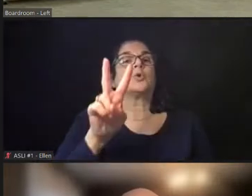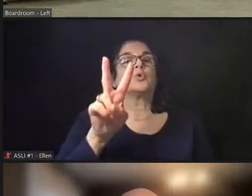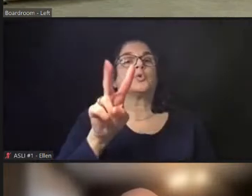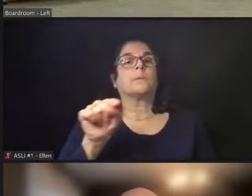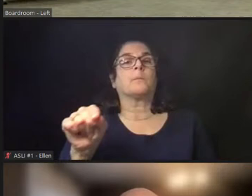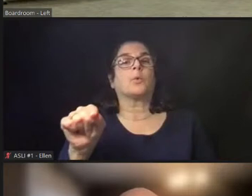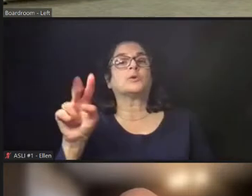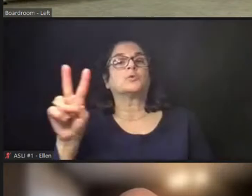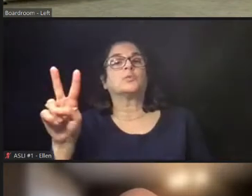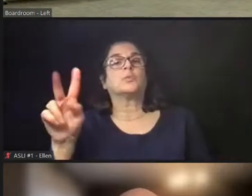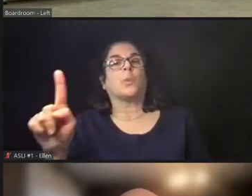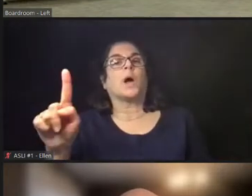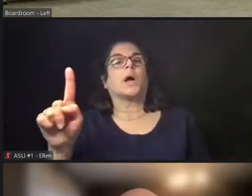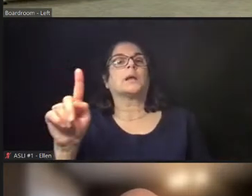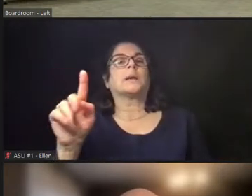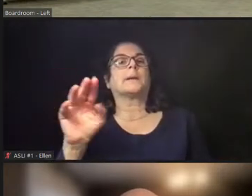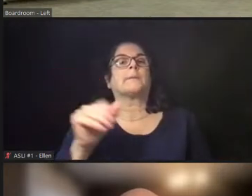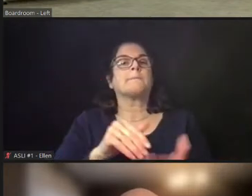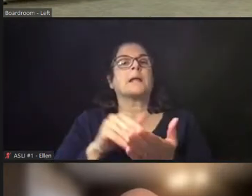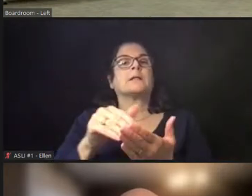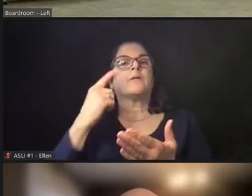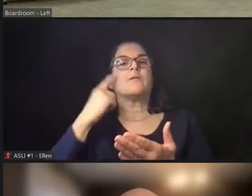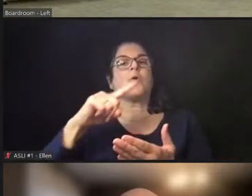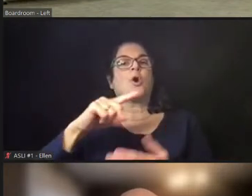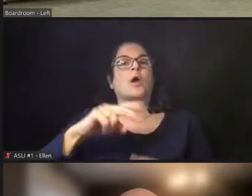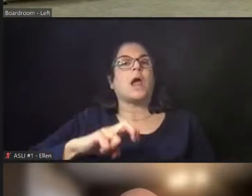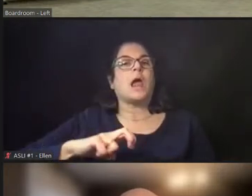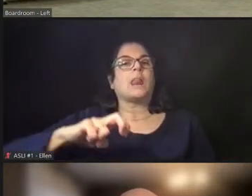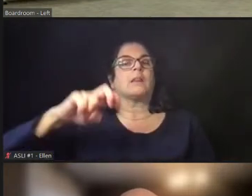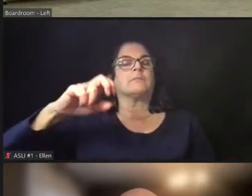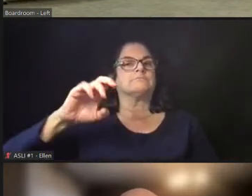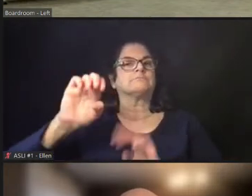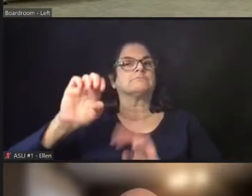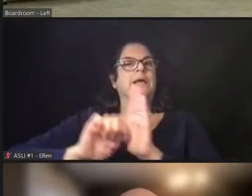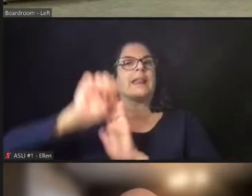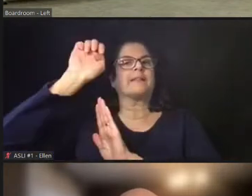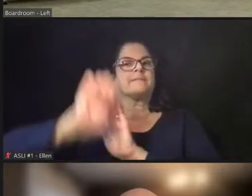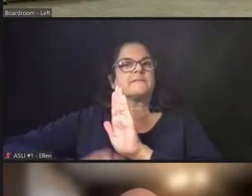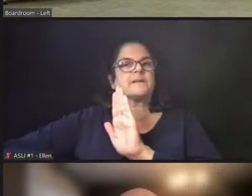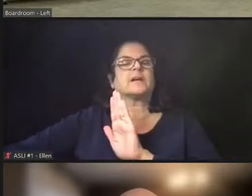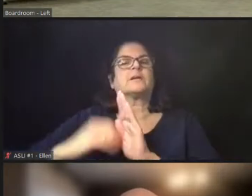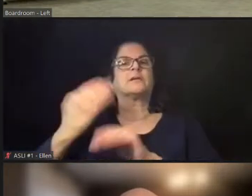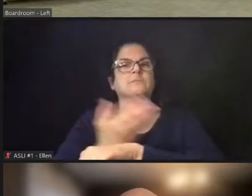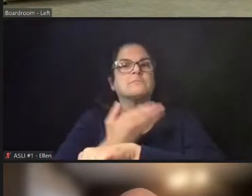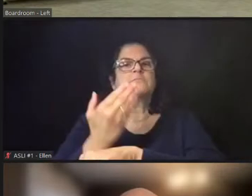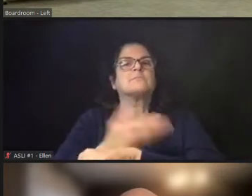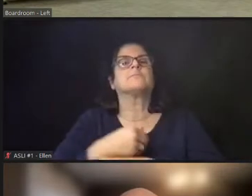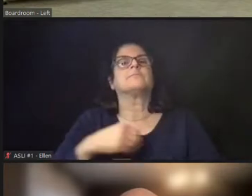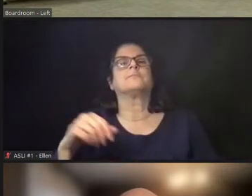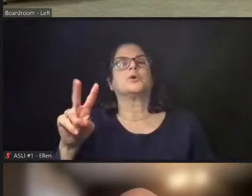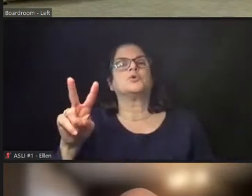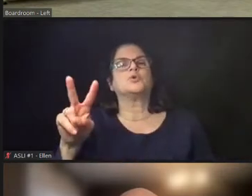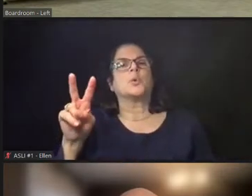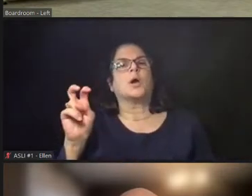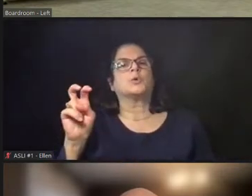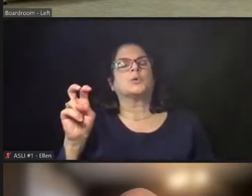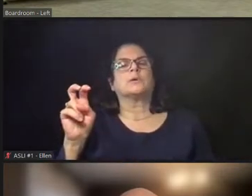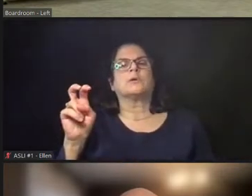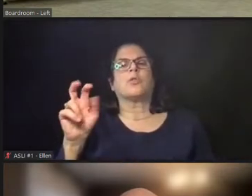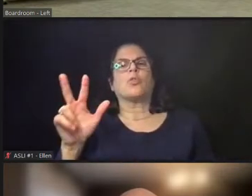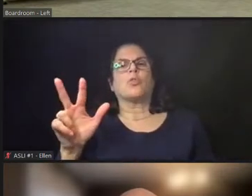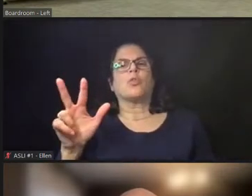for elevator modernization throughout the system, $2 million for the 103rd Street Garage bus